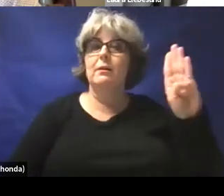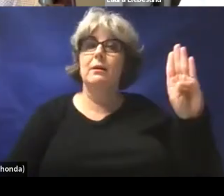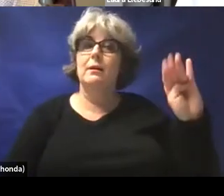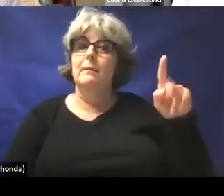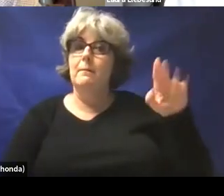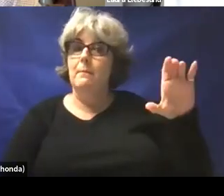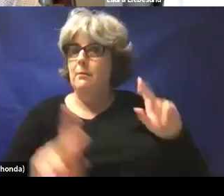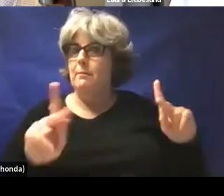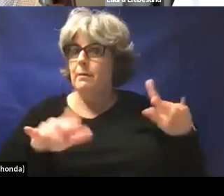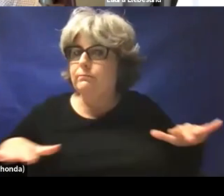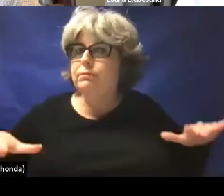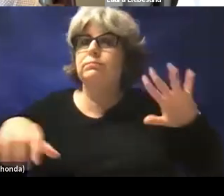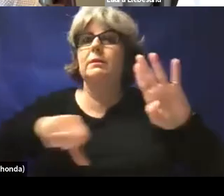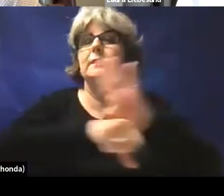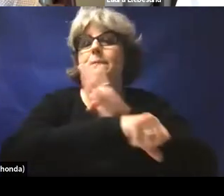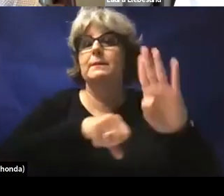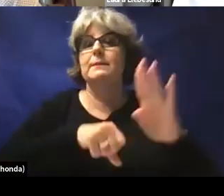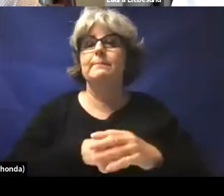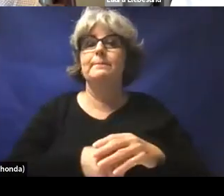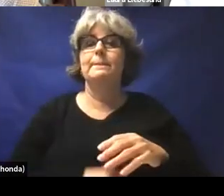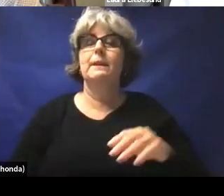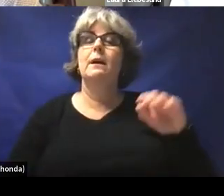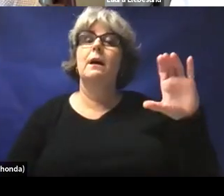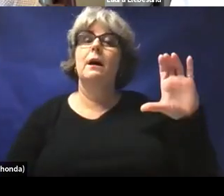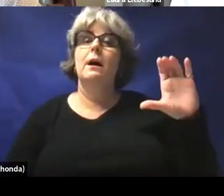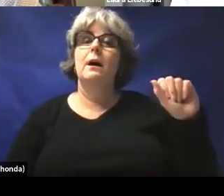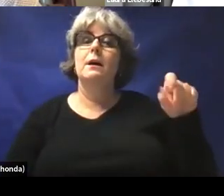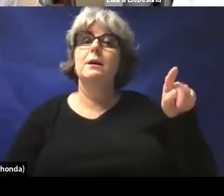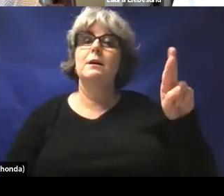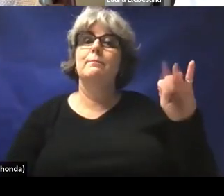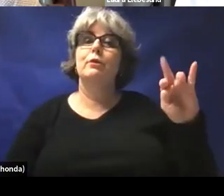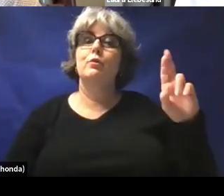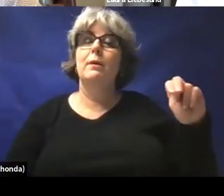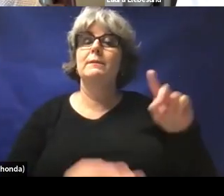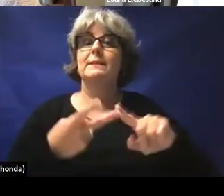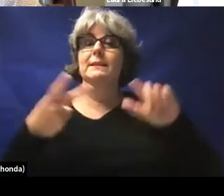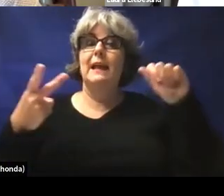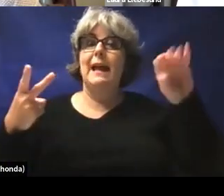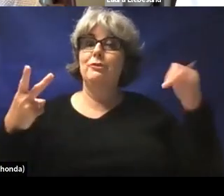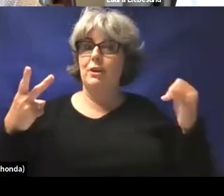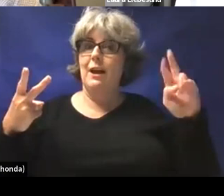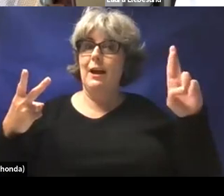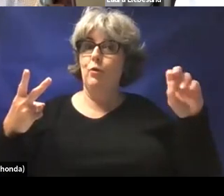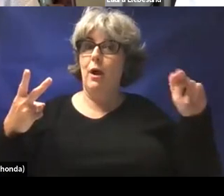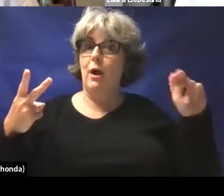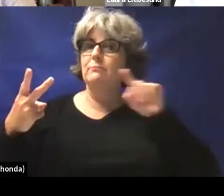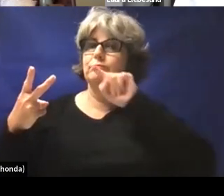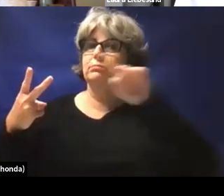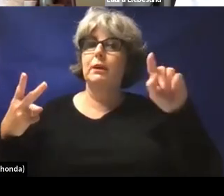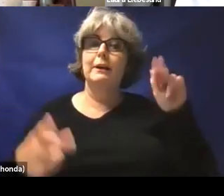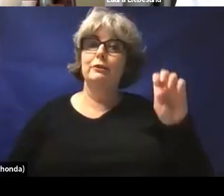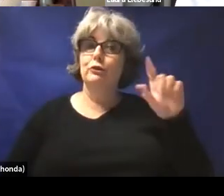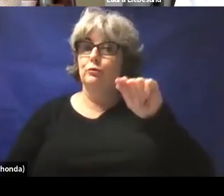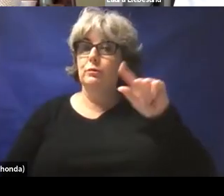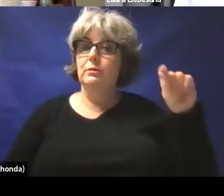industry. So Capri Robinson, AJ Johnson, and a few other people in the industry, in June 2020,